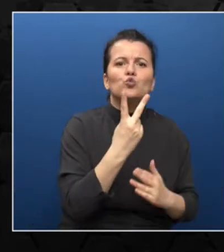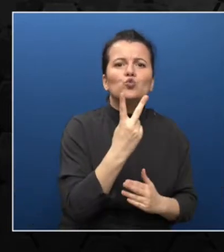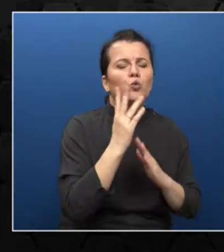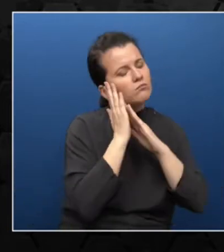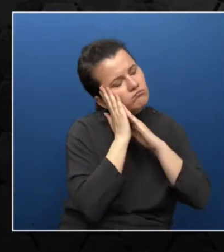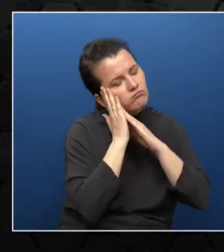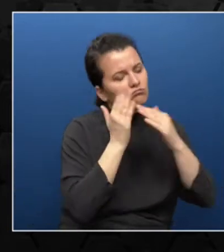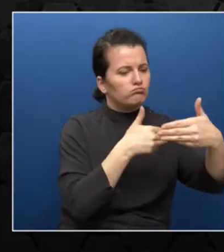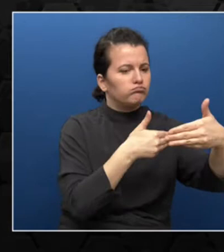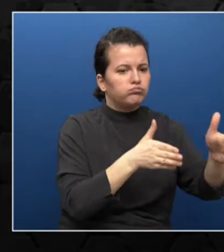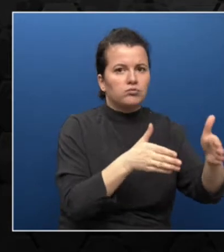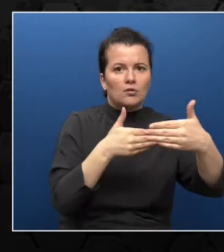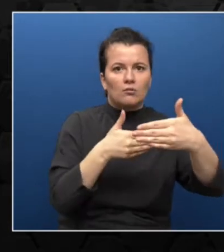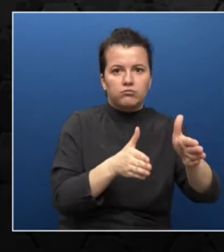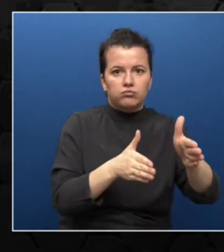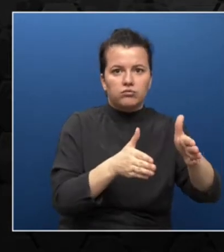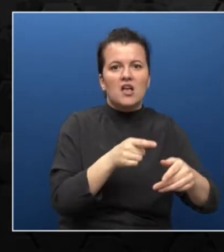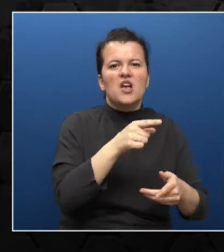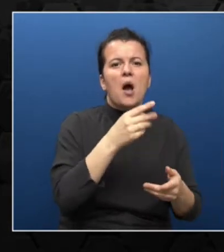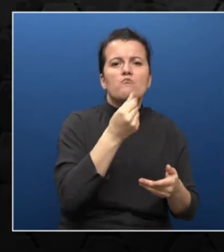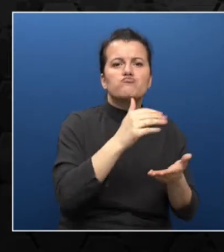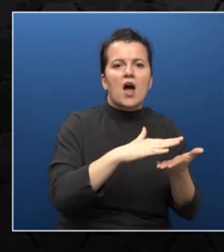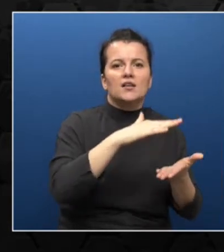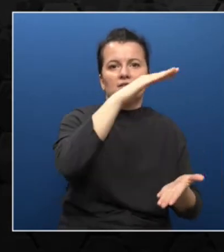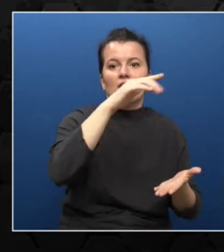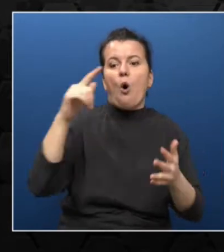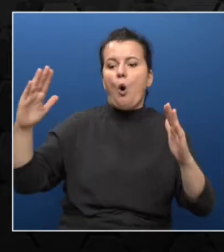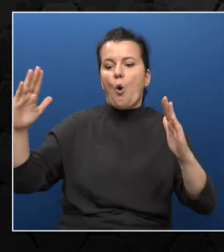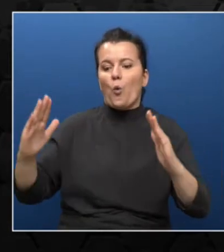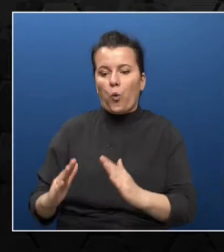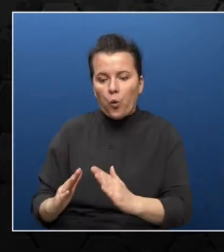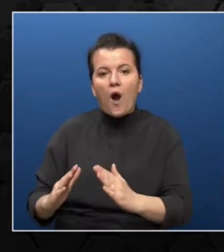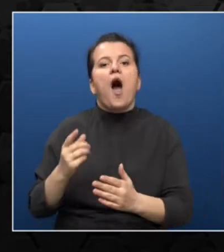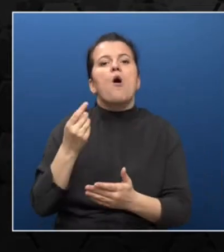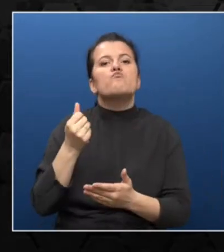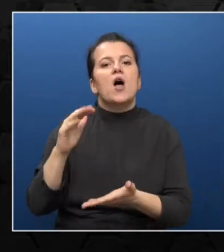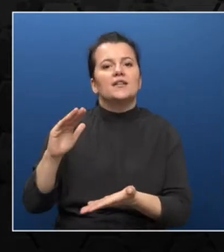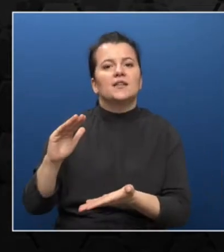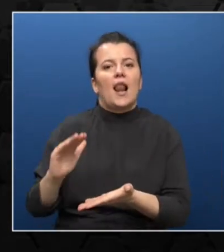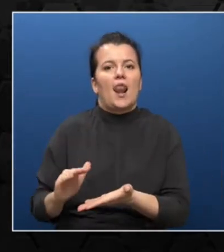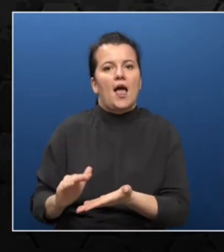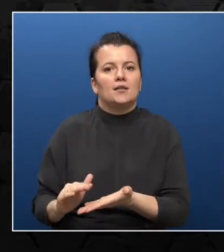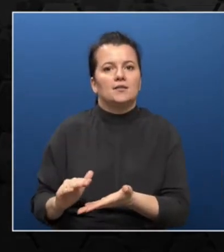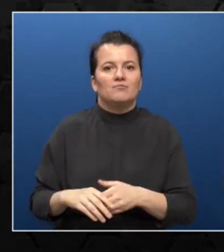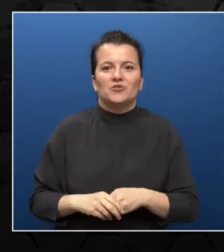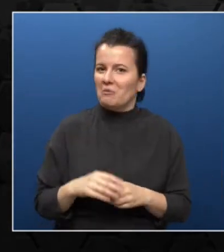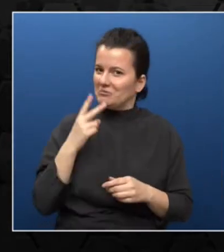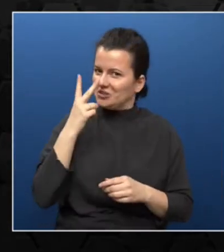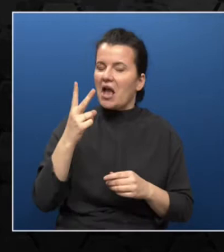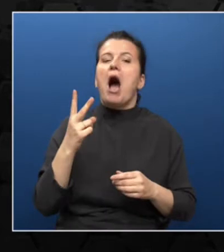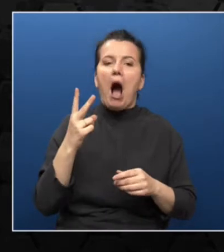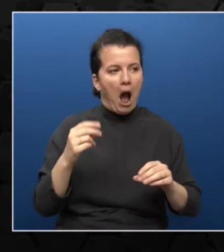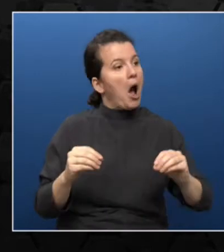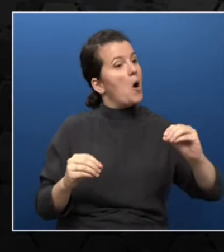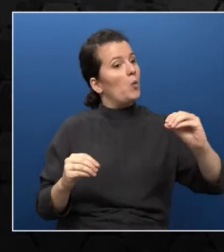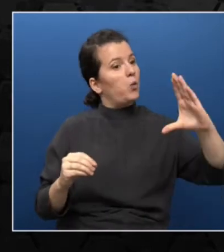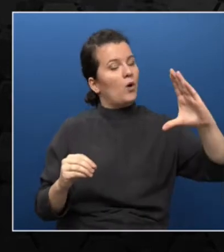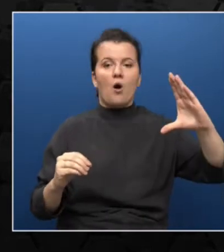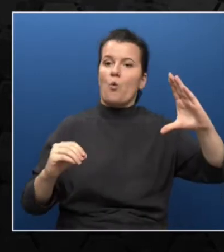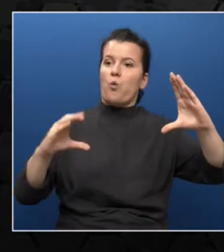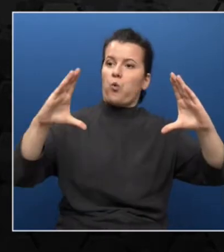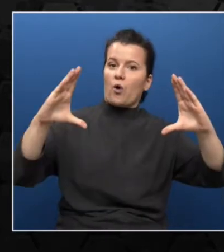around $120,000. So you can see as the number of rooms are increasing, the price is also increasing. So it's like linearly